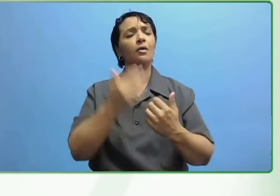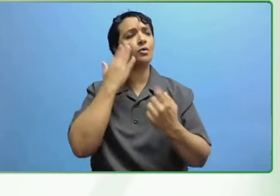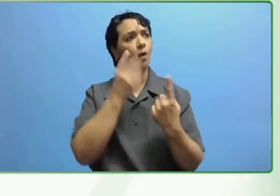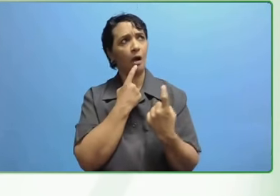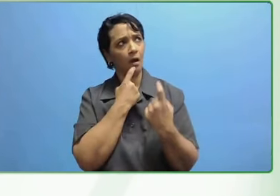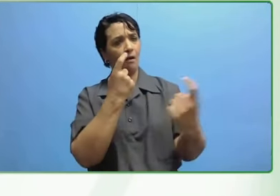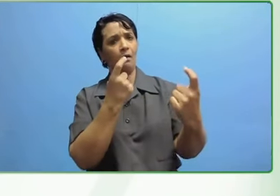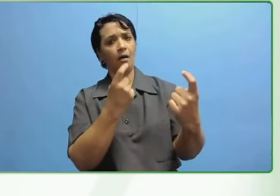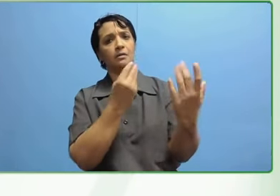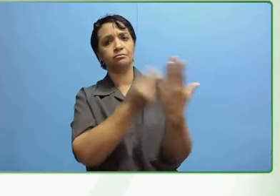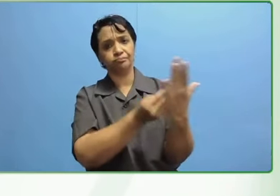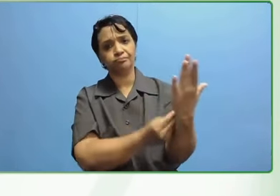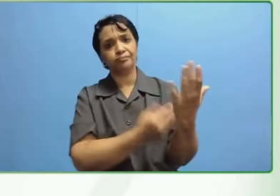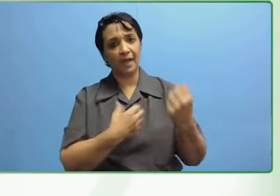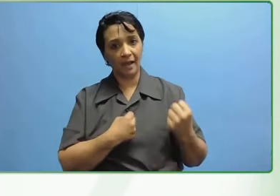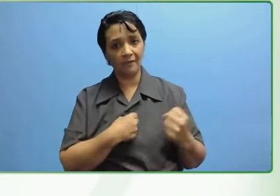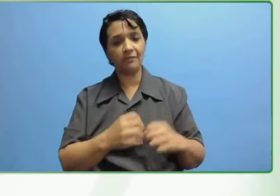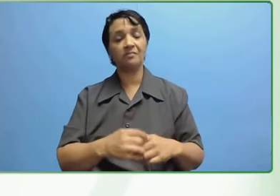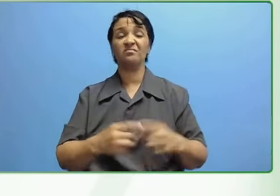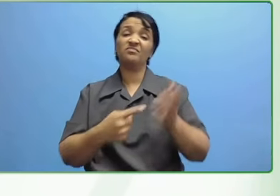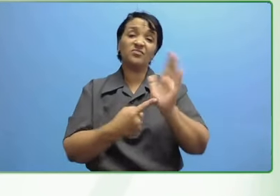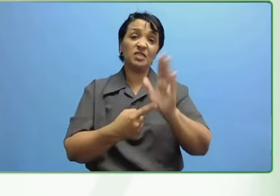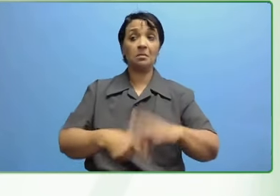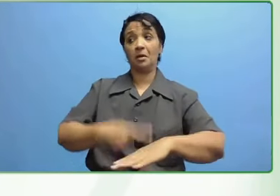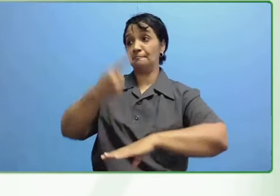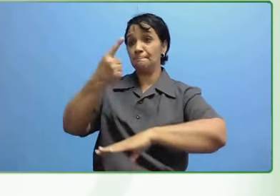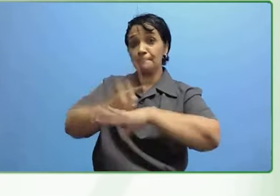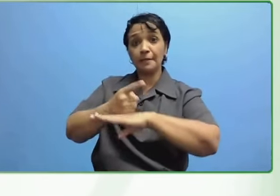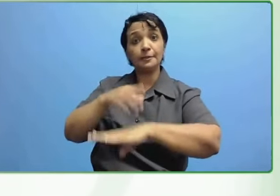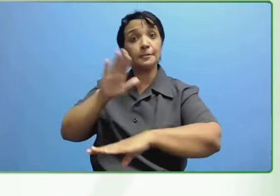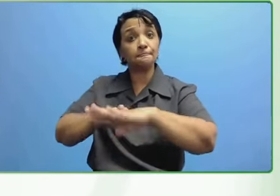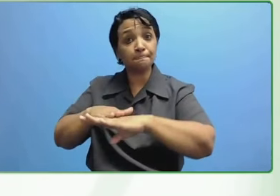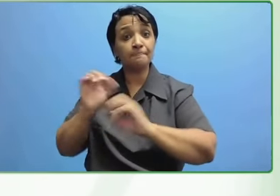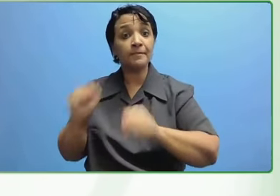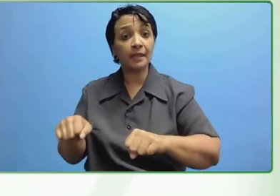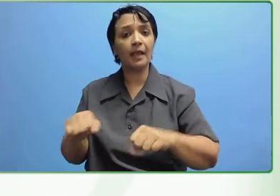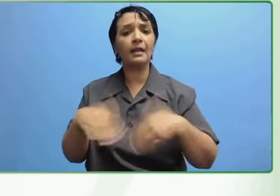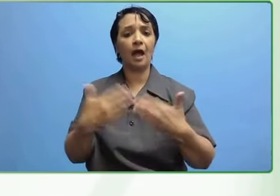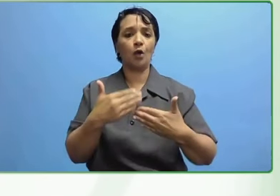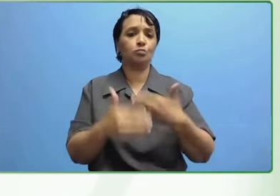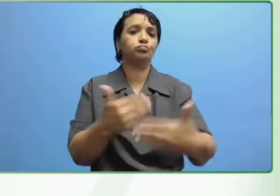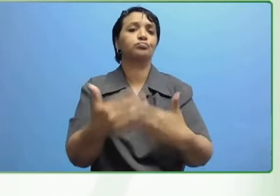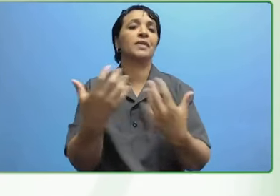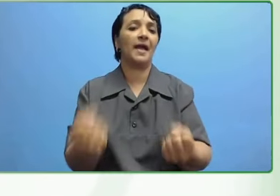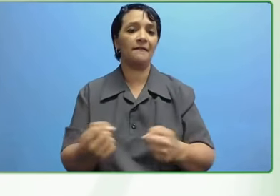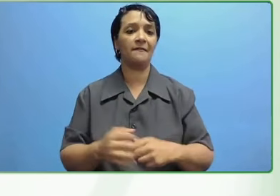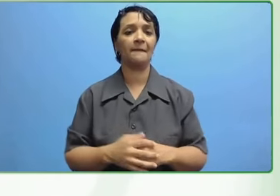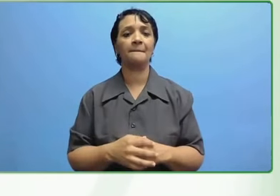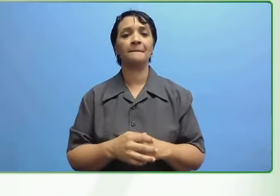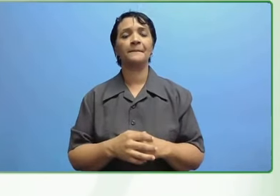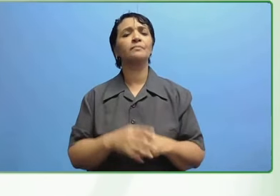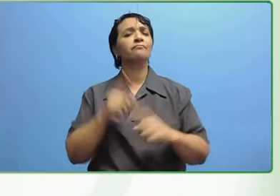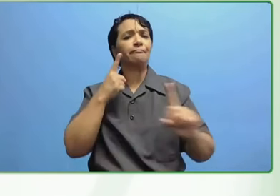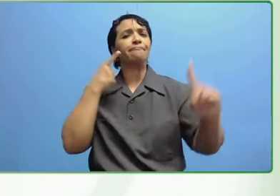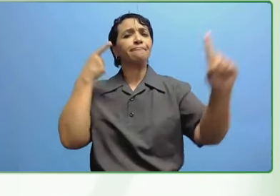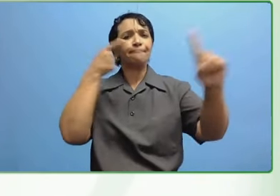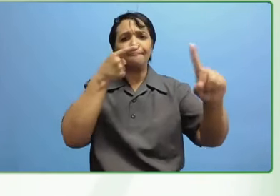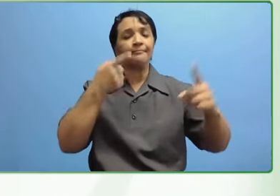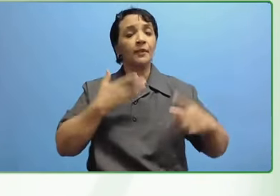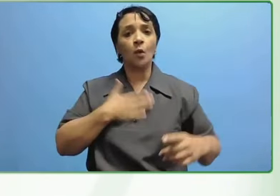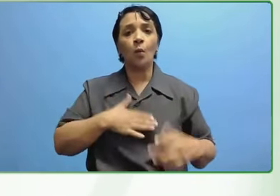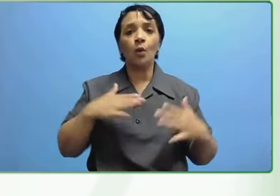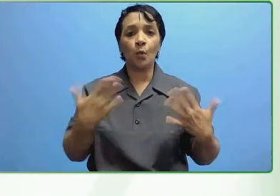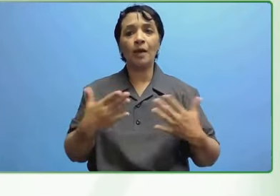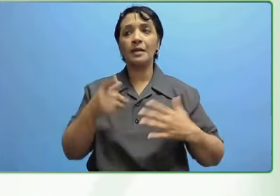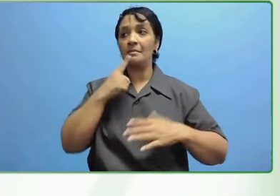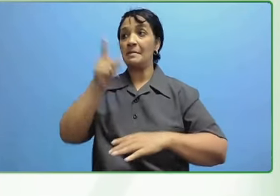even there could be penalties that need to be effective, proportionate, and dissuasive. The intention is to have remedial action. It's not to make anybody